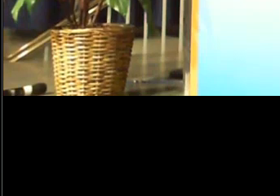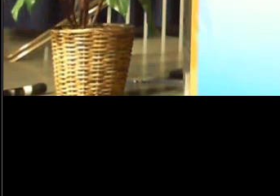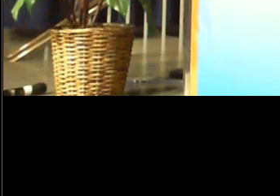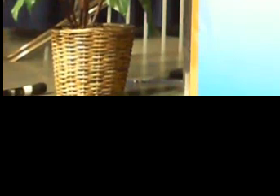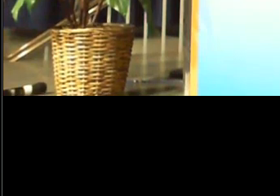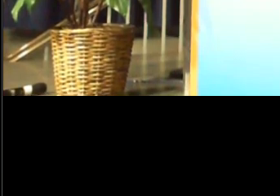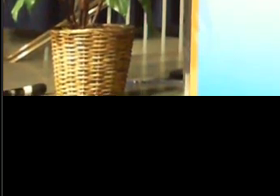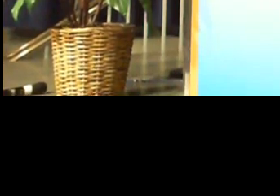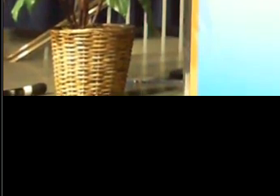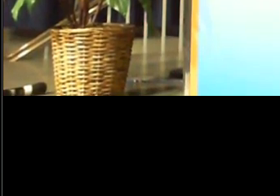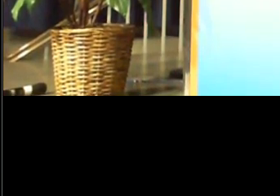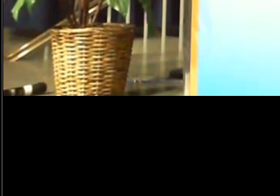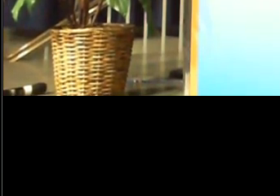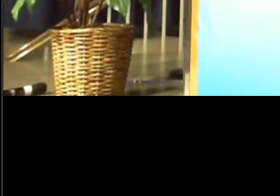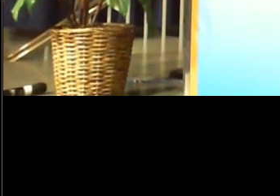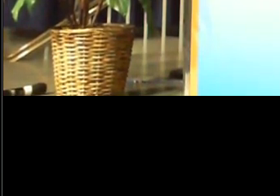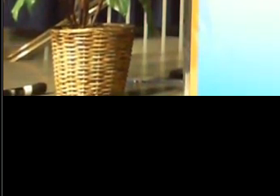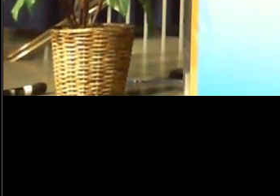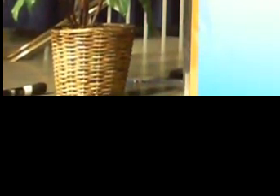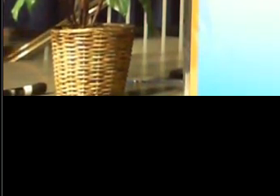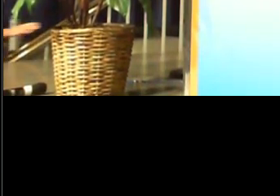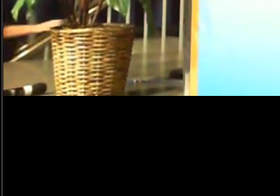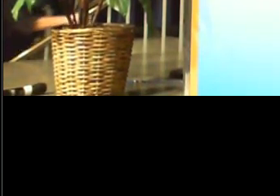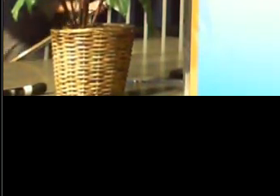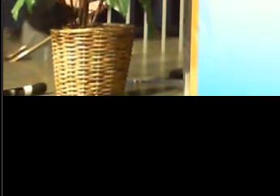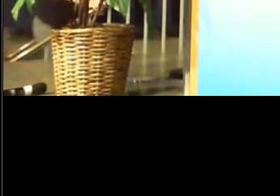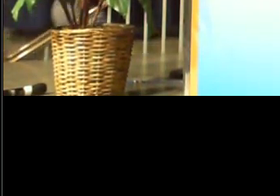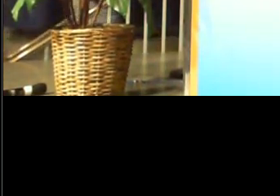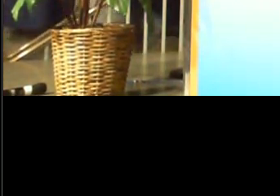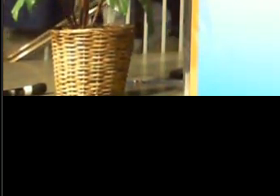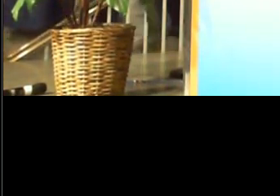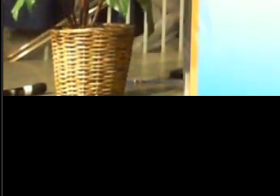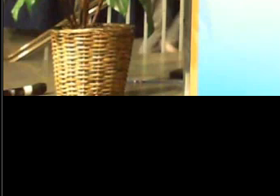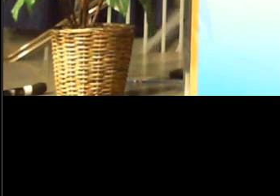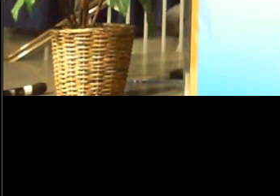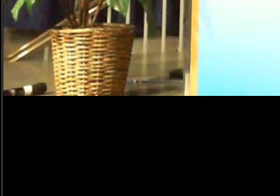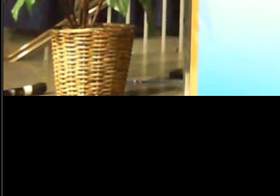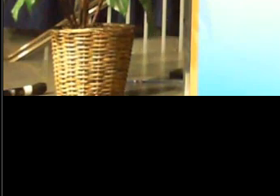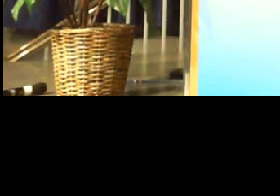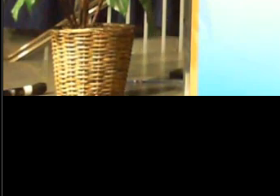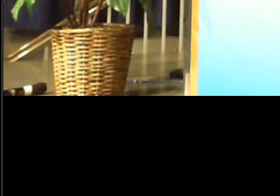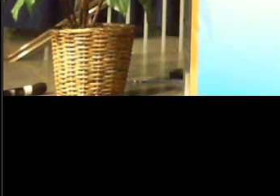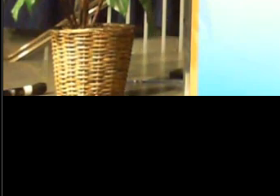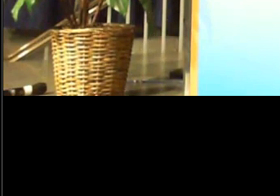Coalition to Combat Marine Debris.